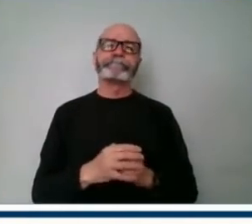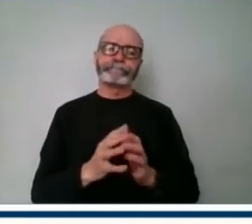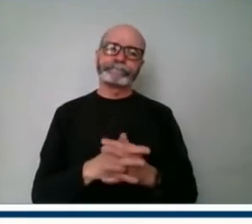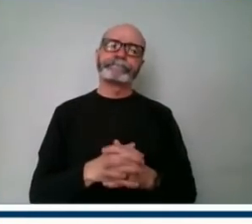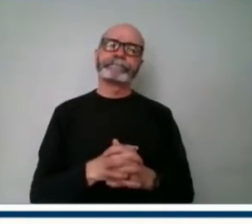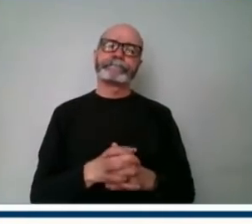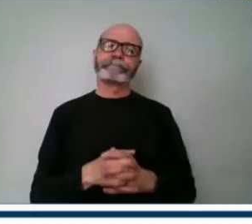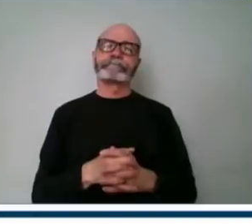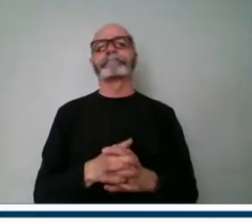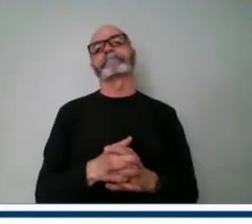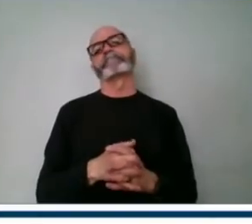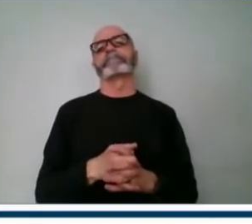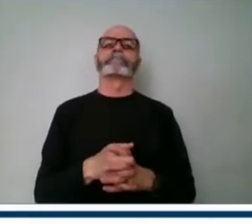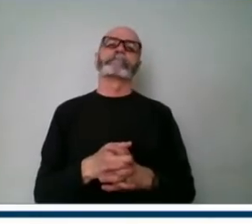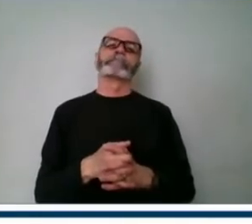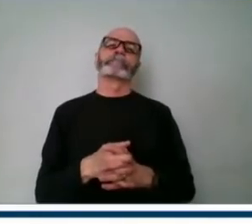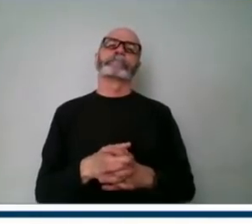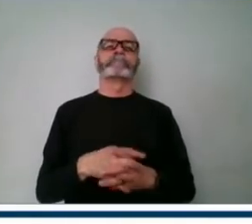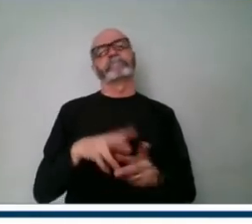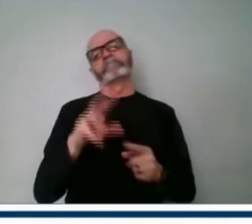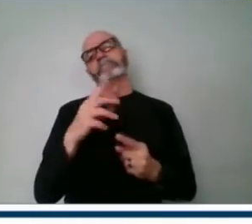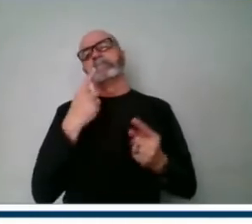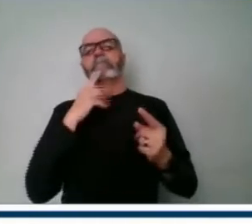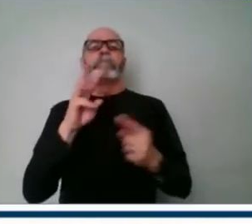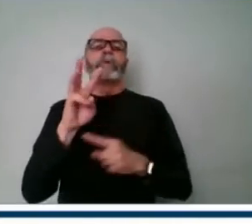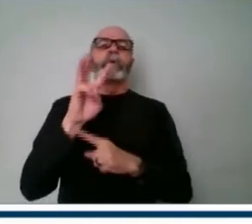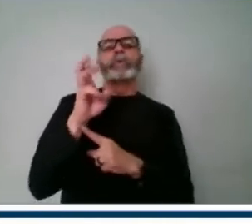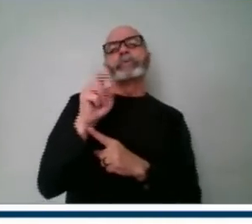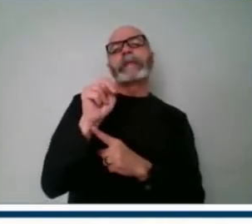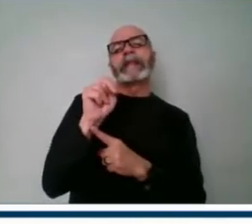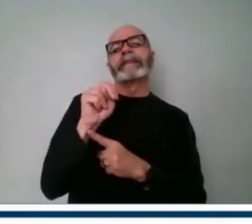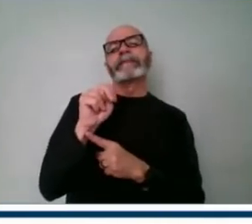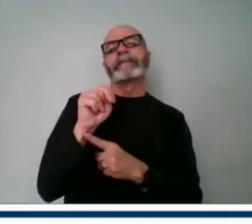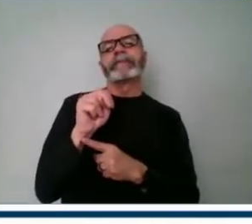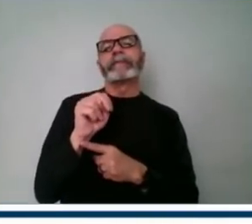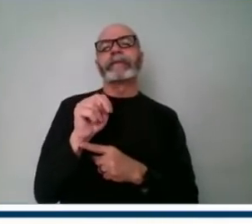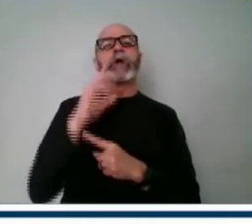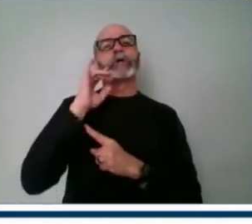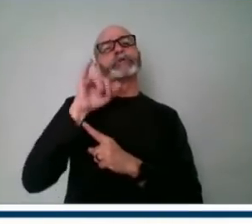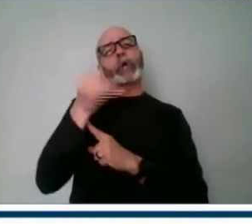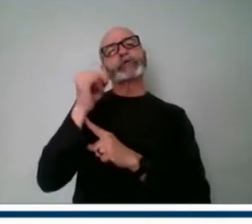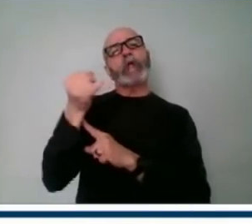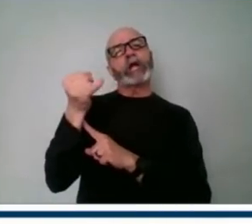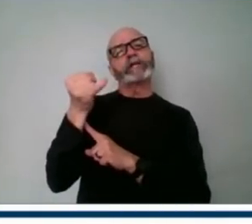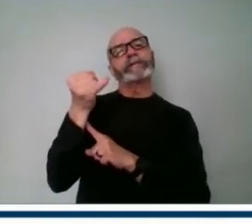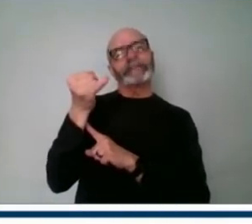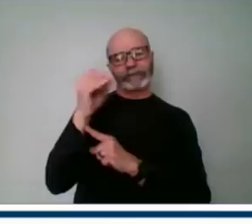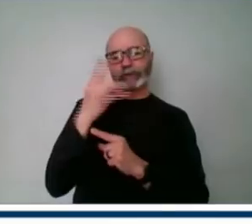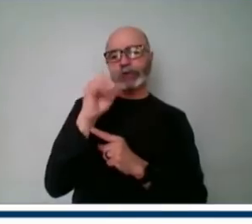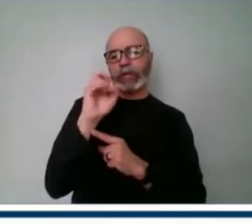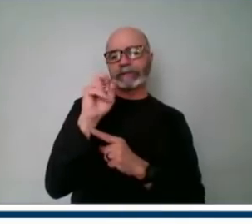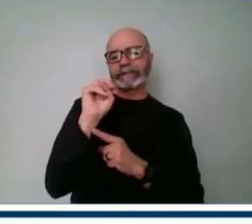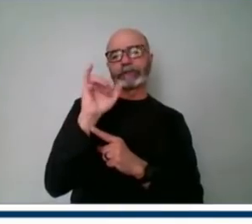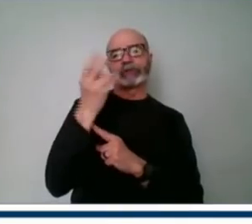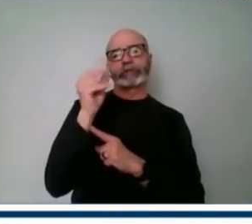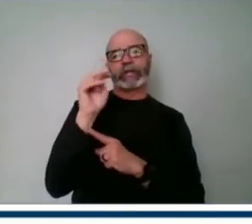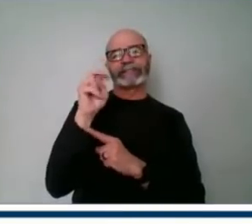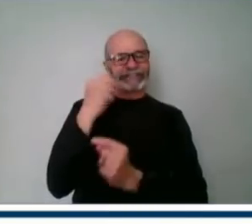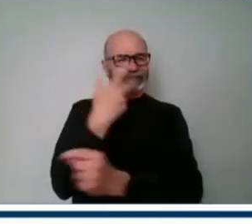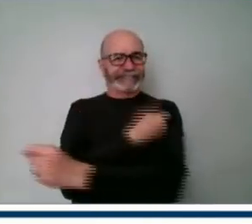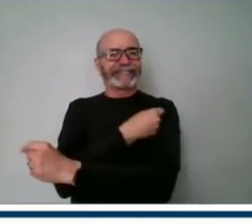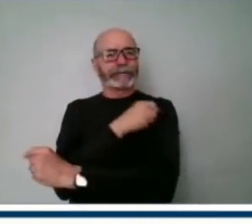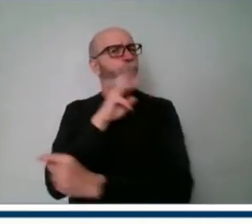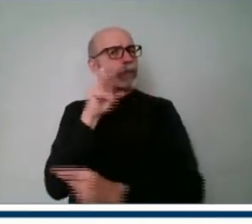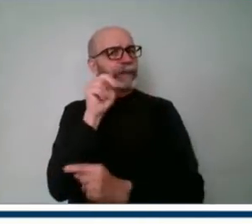receive the Johnson & Johnson vaccine. And I know that you had mentioned earlier this week that we'll start vaccinating the homeless population with